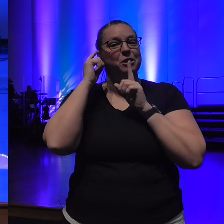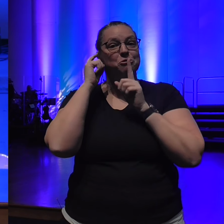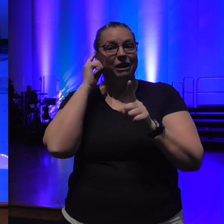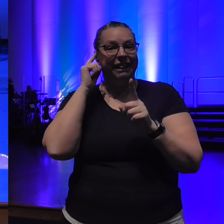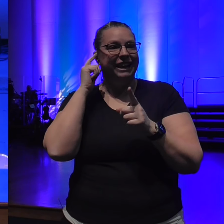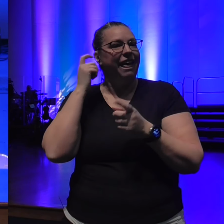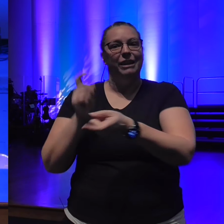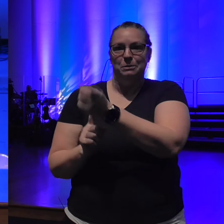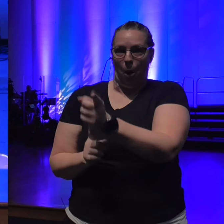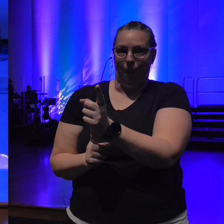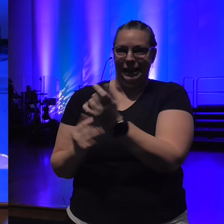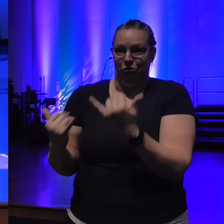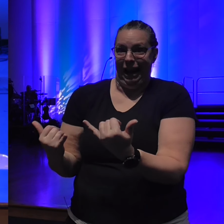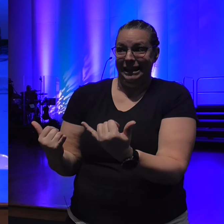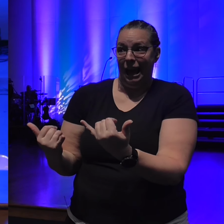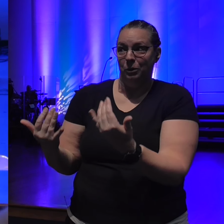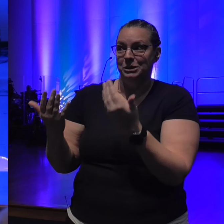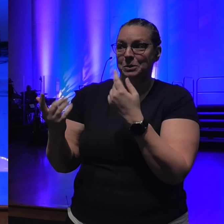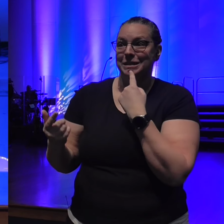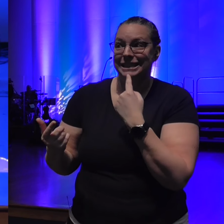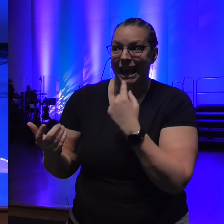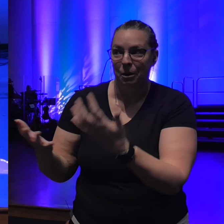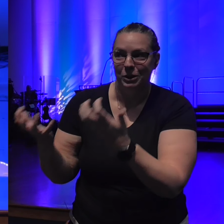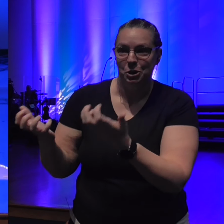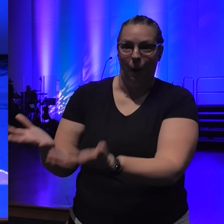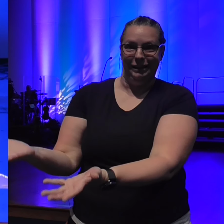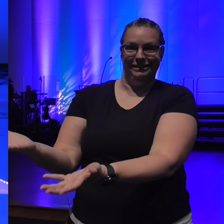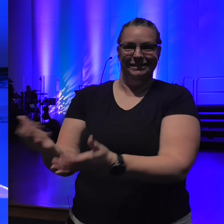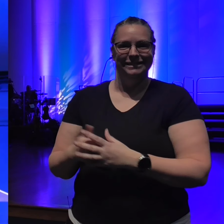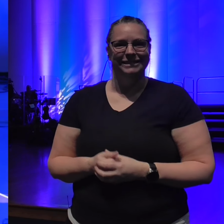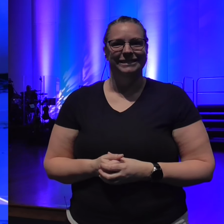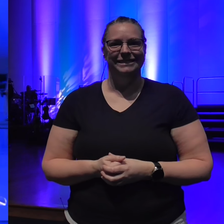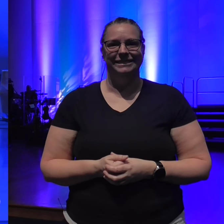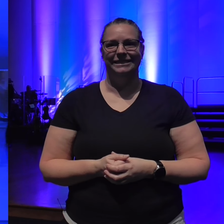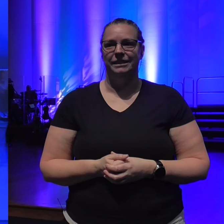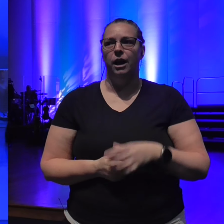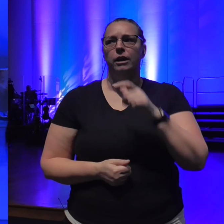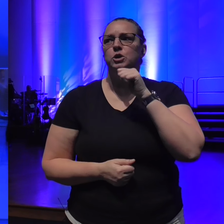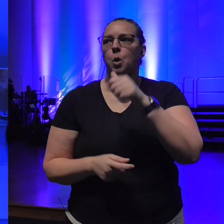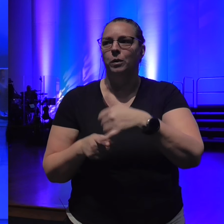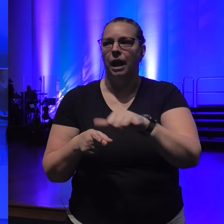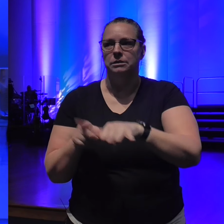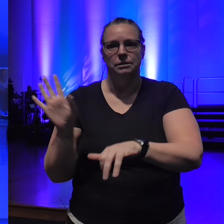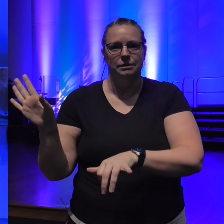this moment right here, right now to say anything you want.